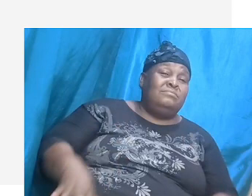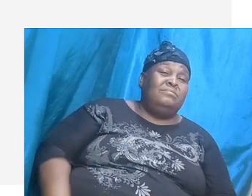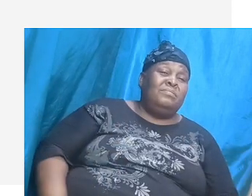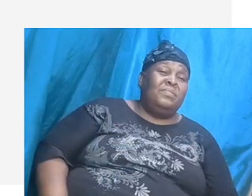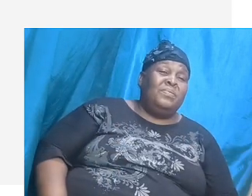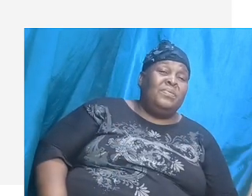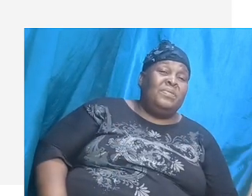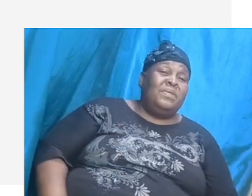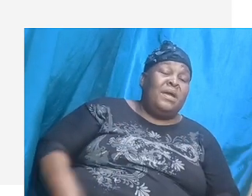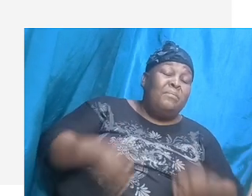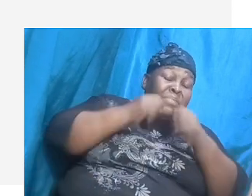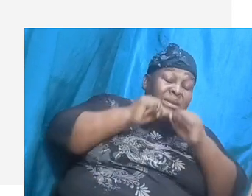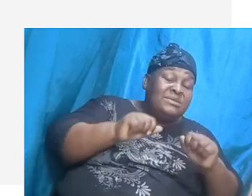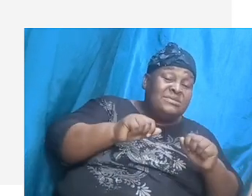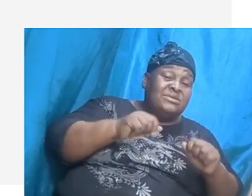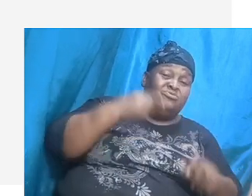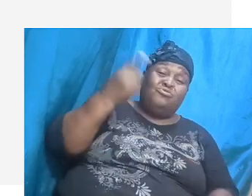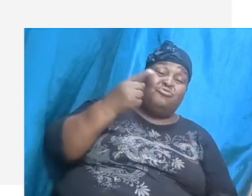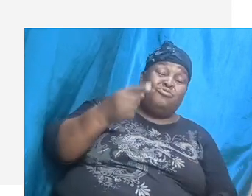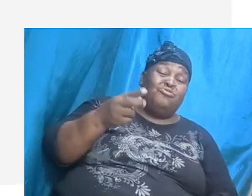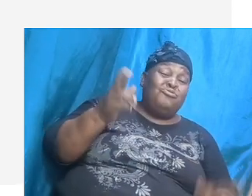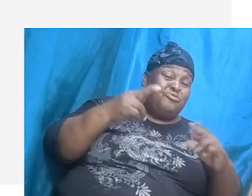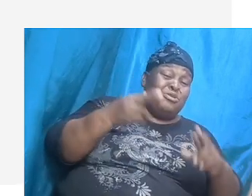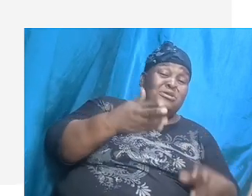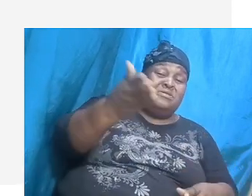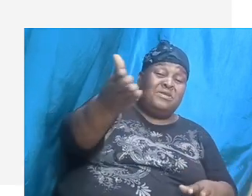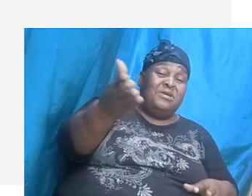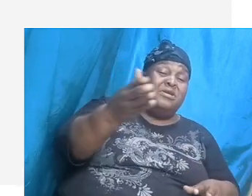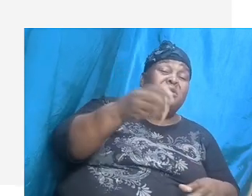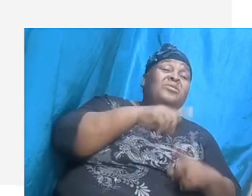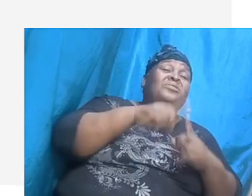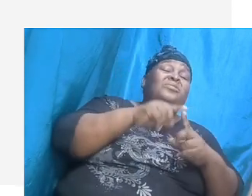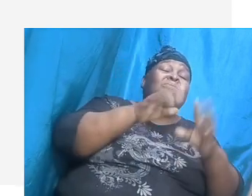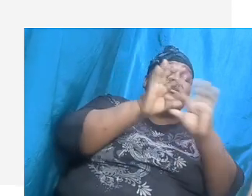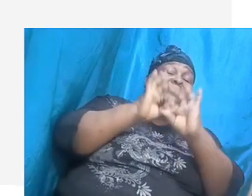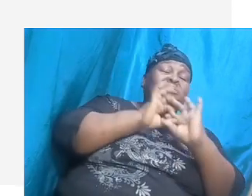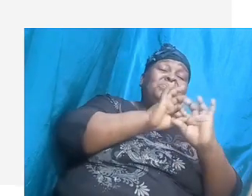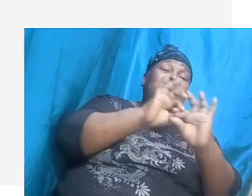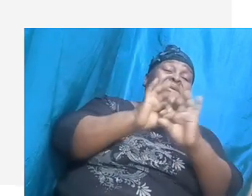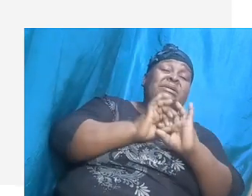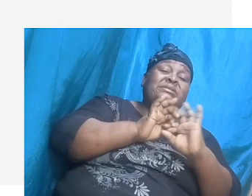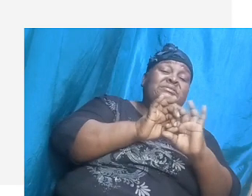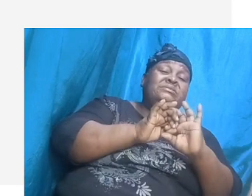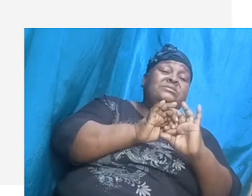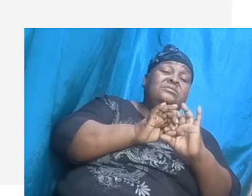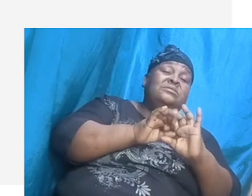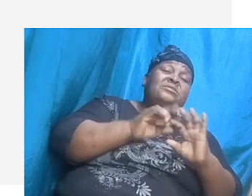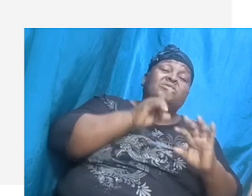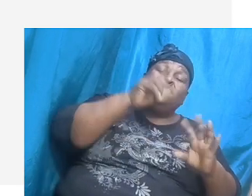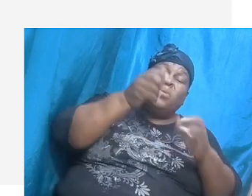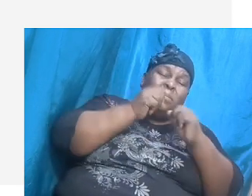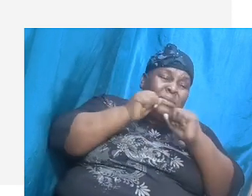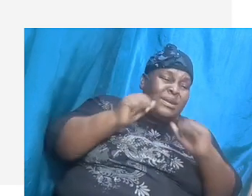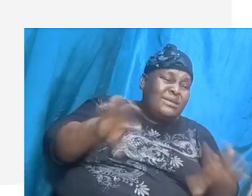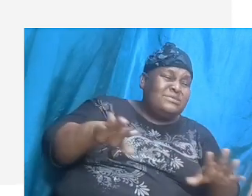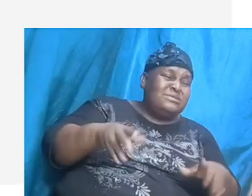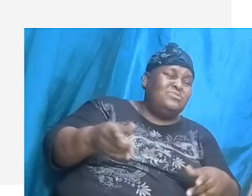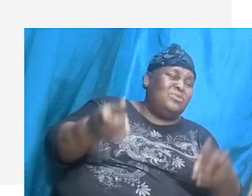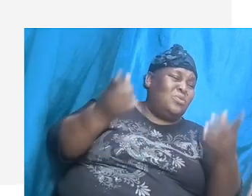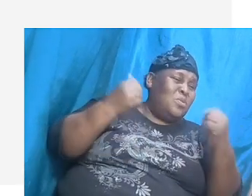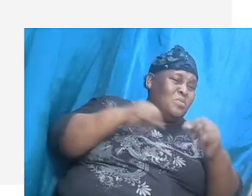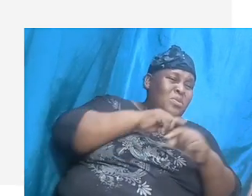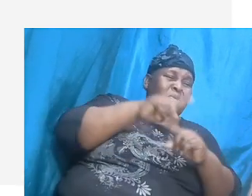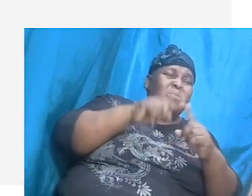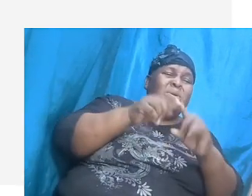already there when we are united. It is when we are united then true blessings will come. Some of us are